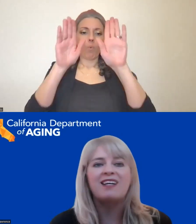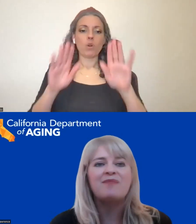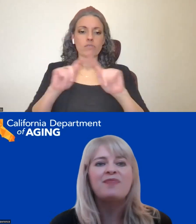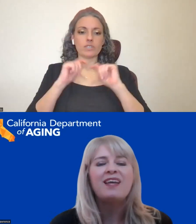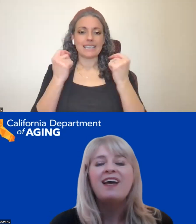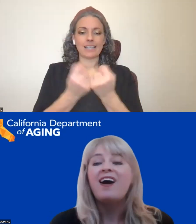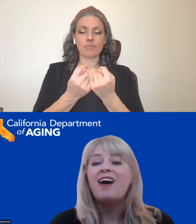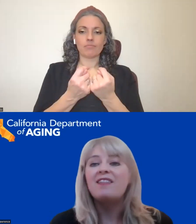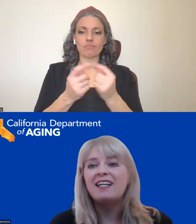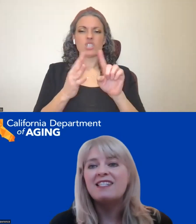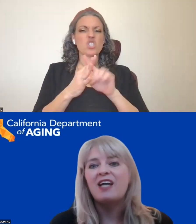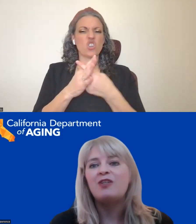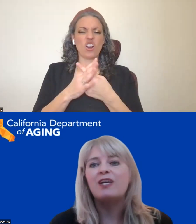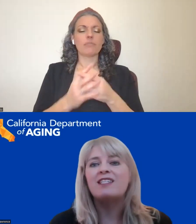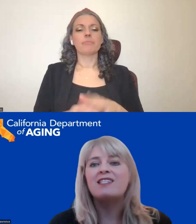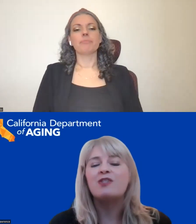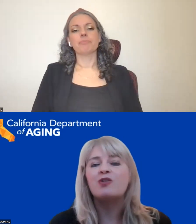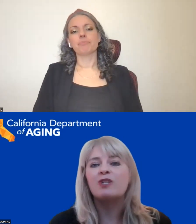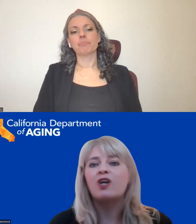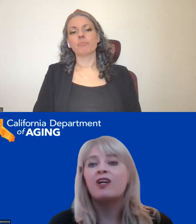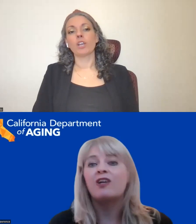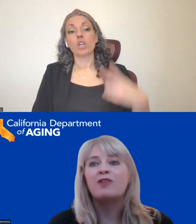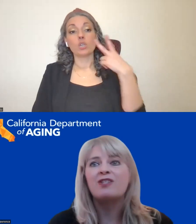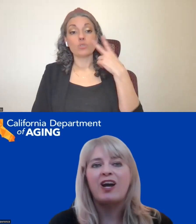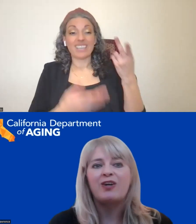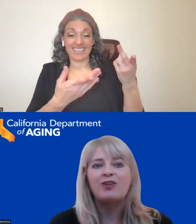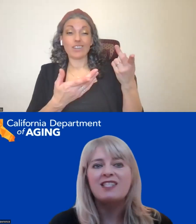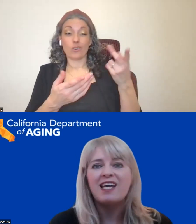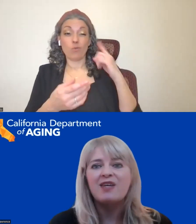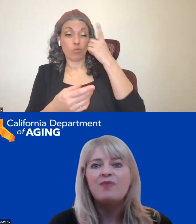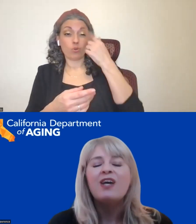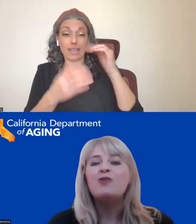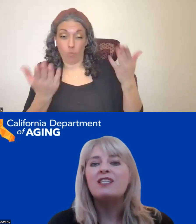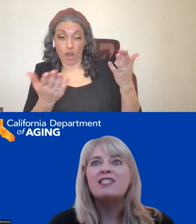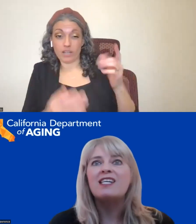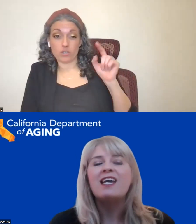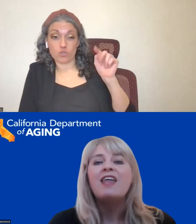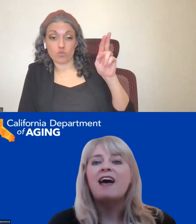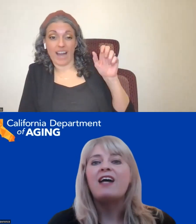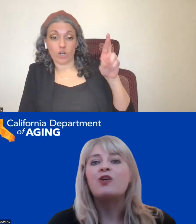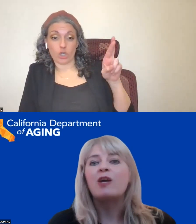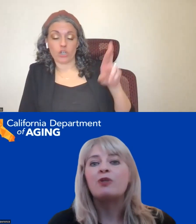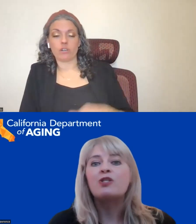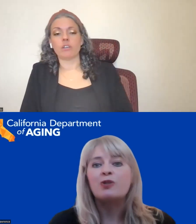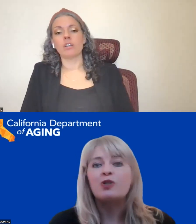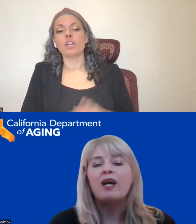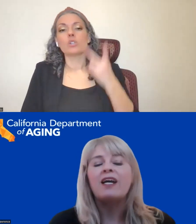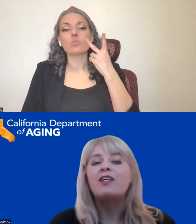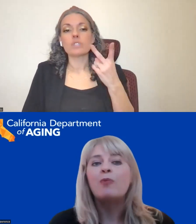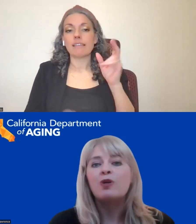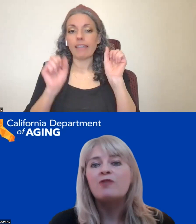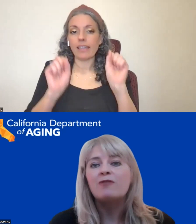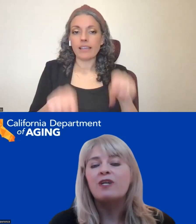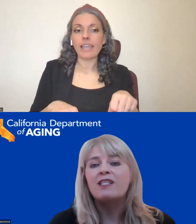the beginning. On the next slide, you'll get to see a screenshot of what this tracker looks like. You can see that you're able to search